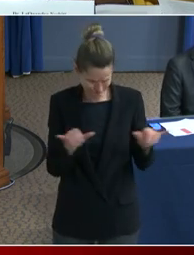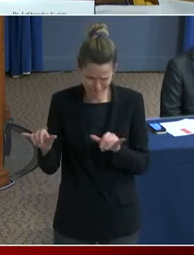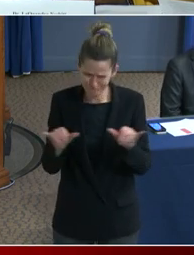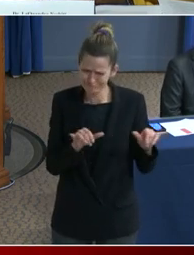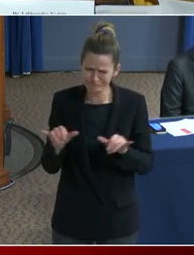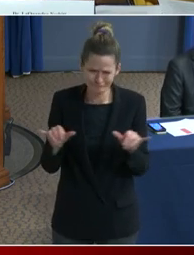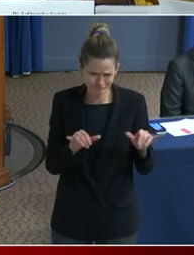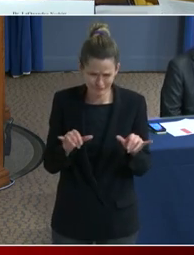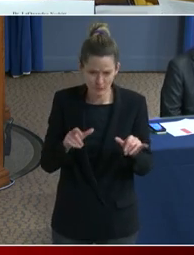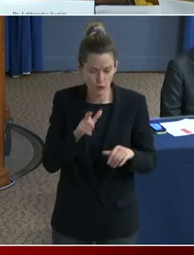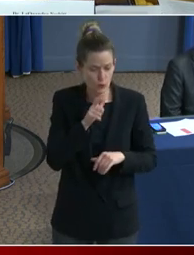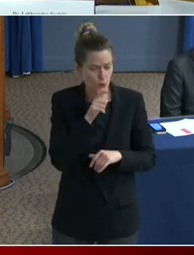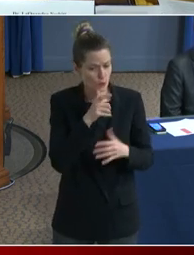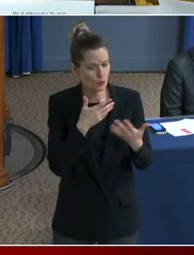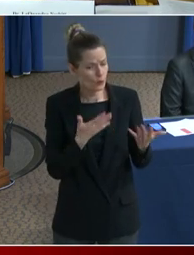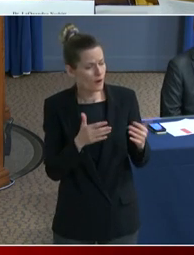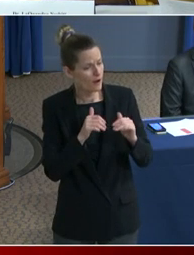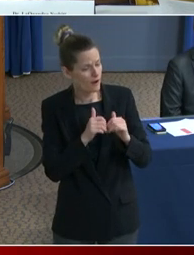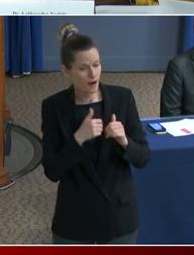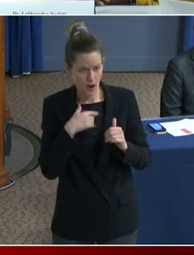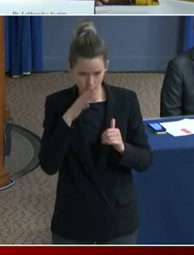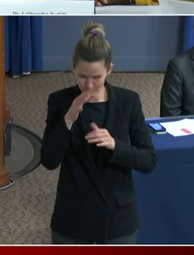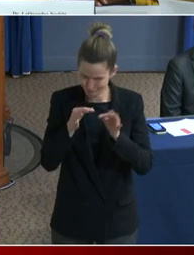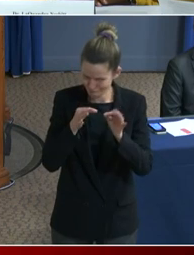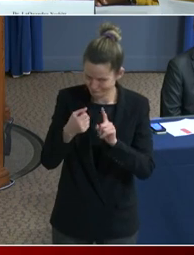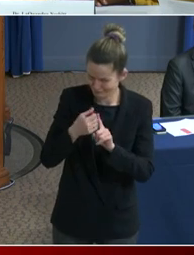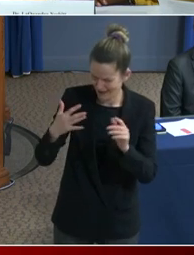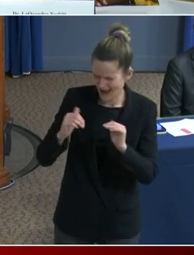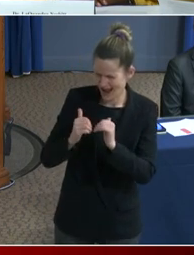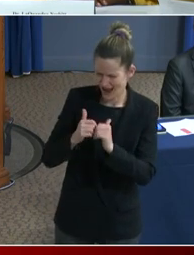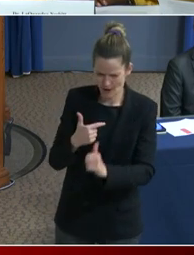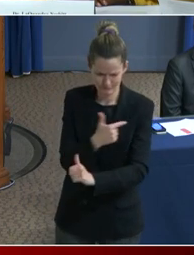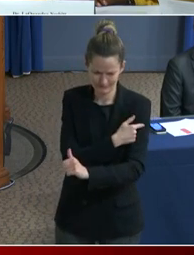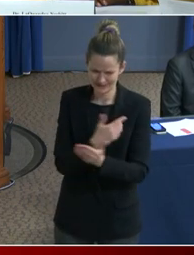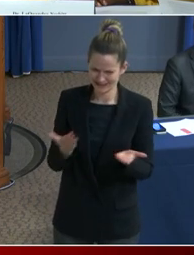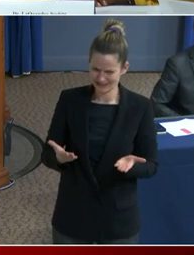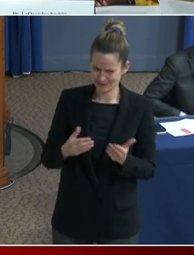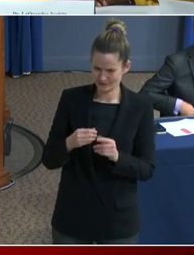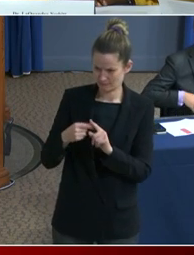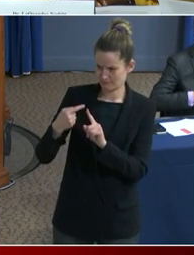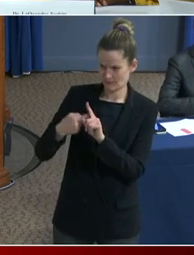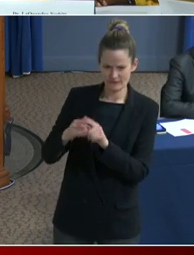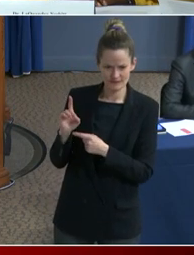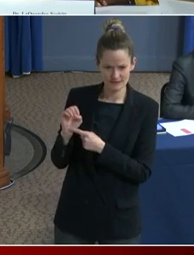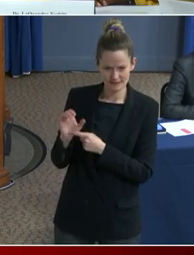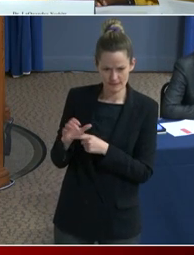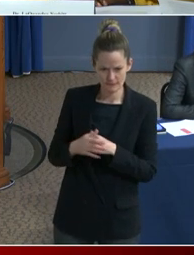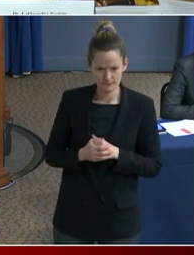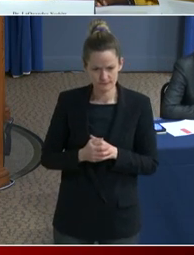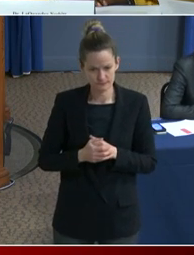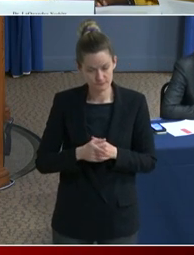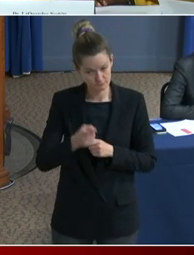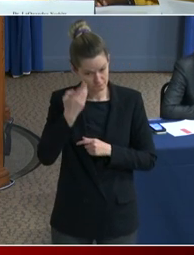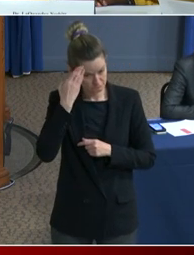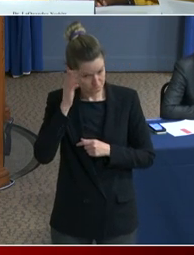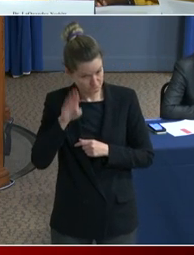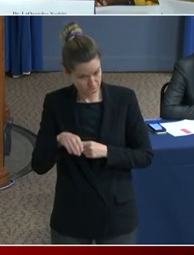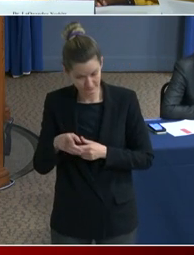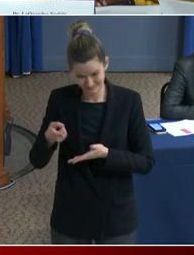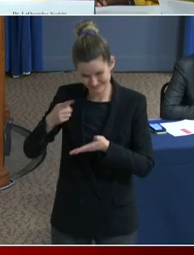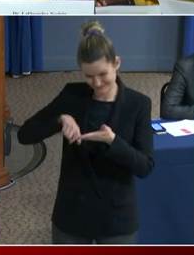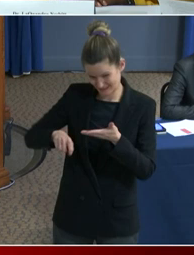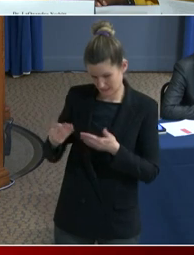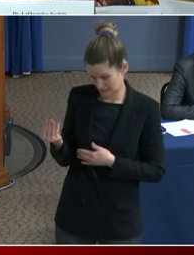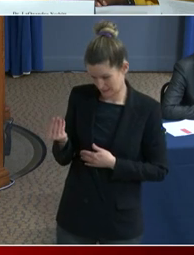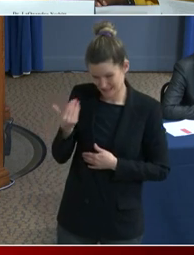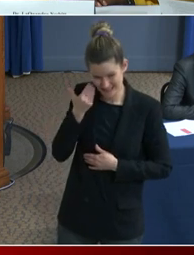of Columbia? Well, there's a couple of things we want you to know. Beginning Monday, December 6th, the whole family